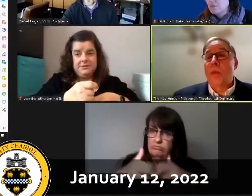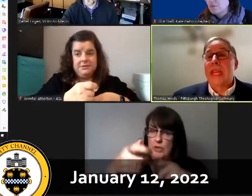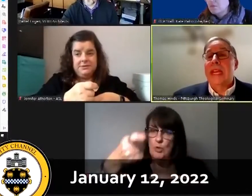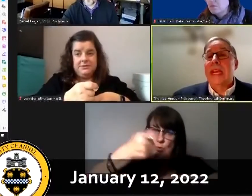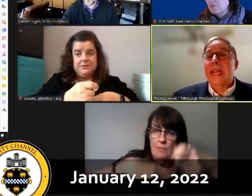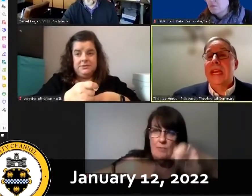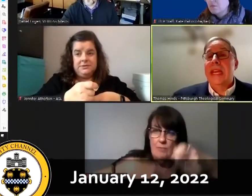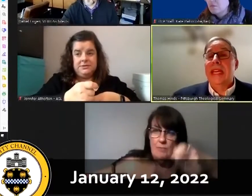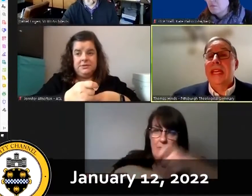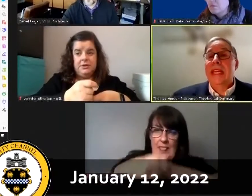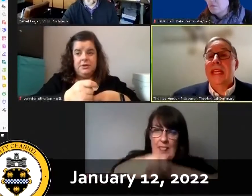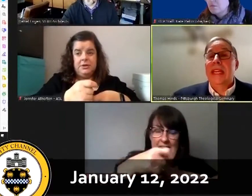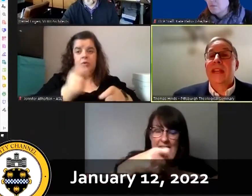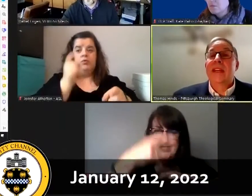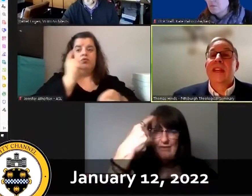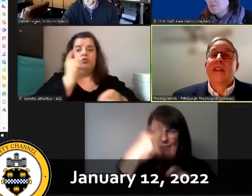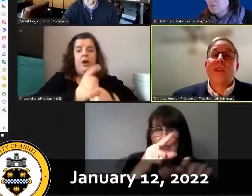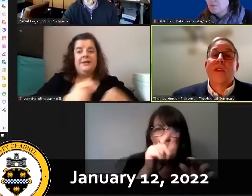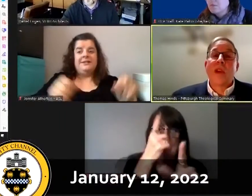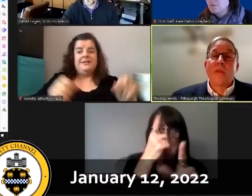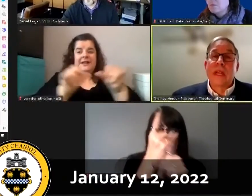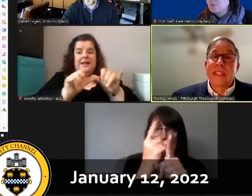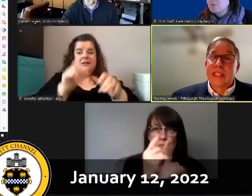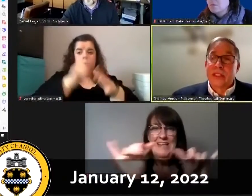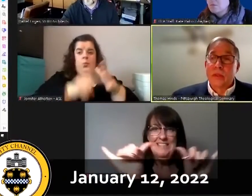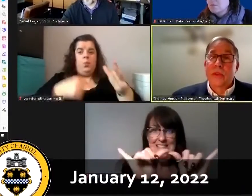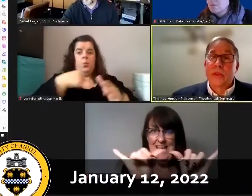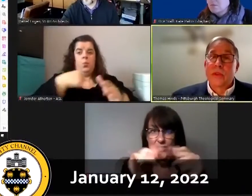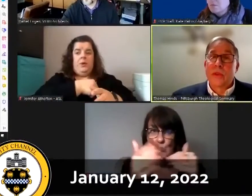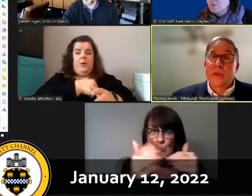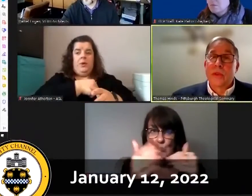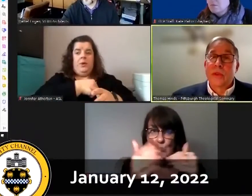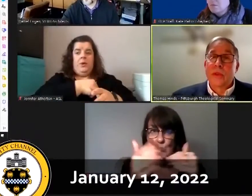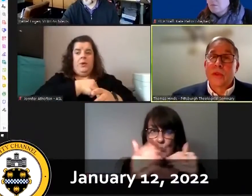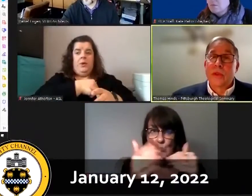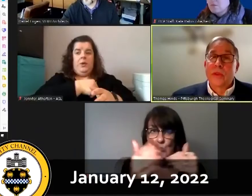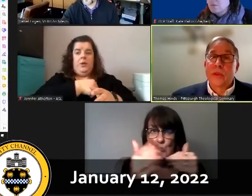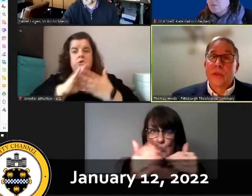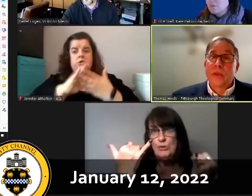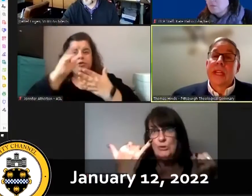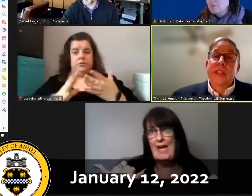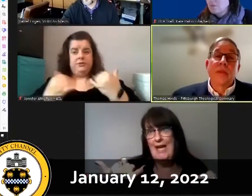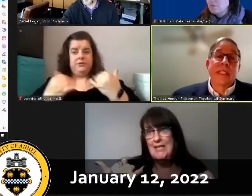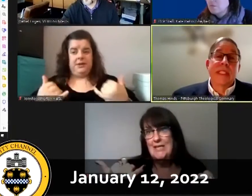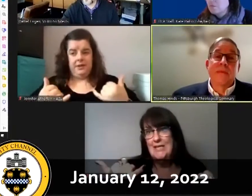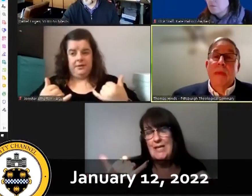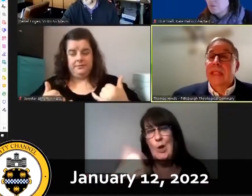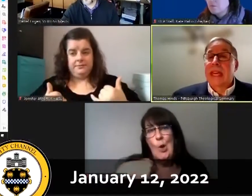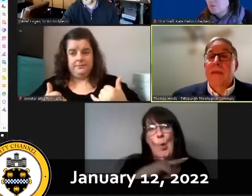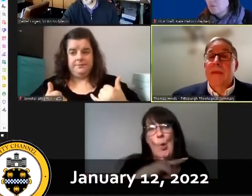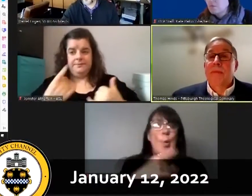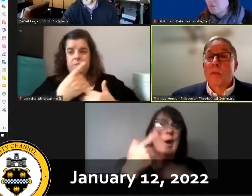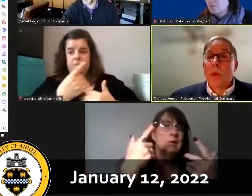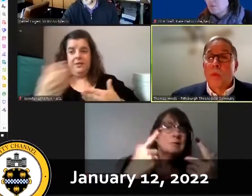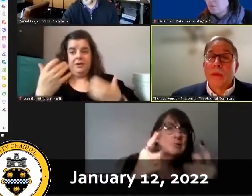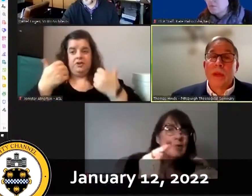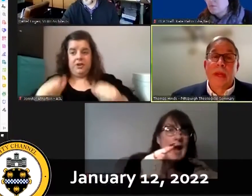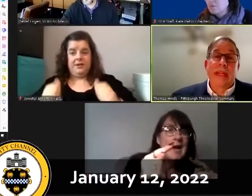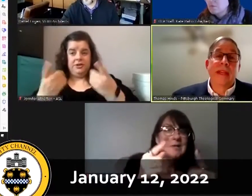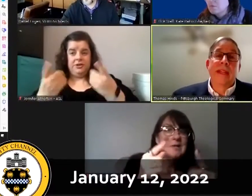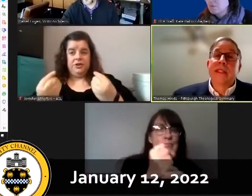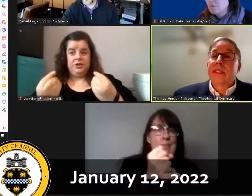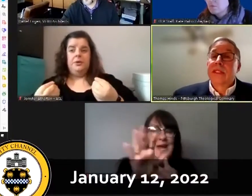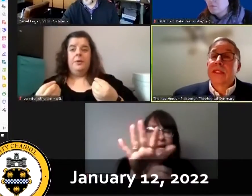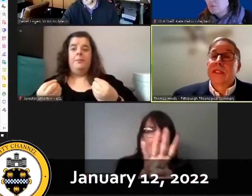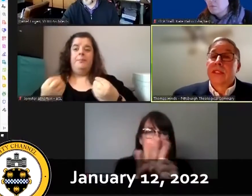need for our residential students today. One of the things we're trying to do with this is make the campus more welcoming to